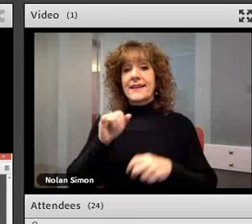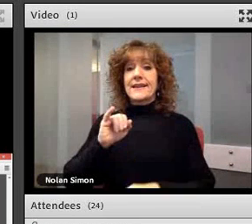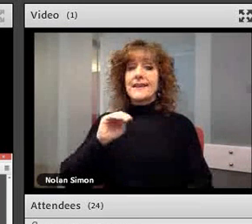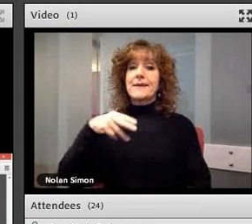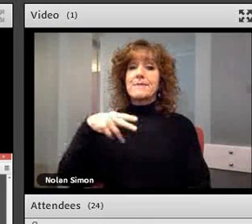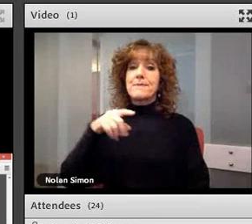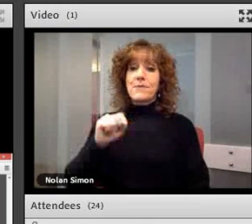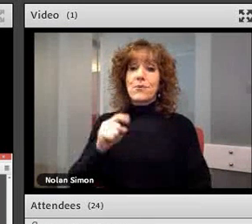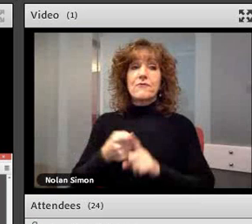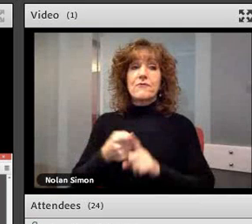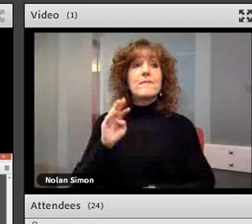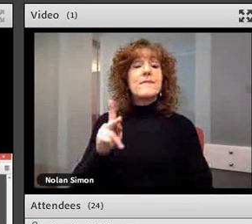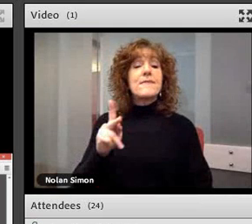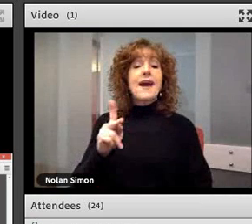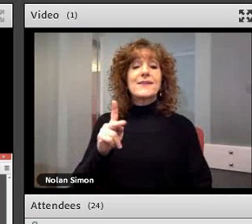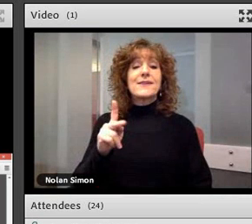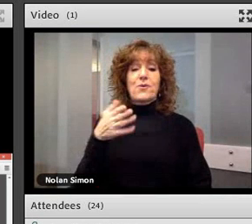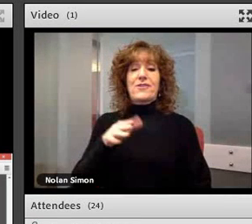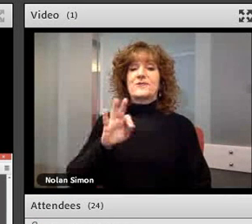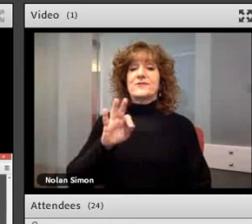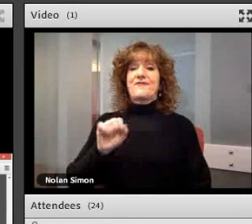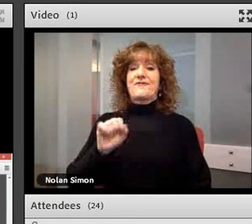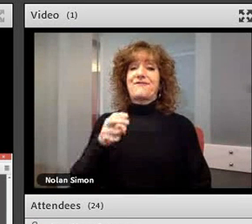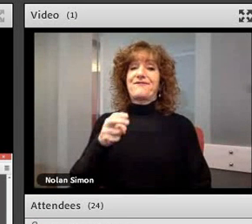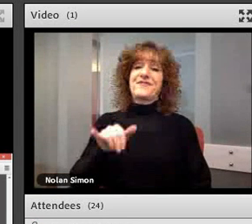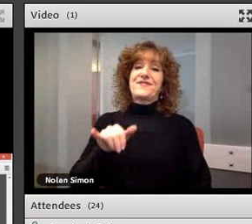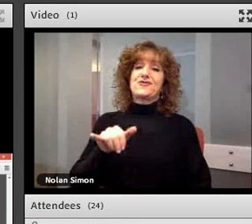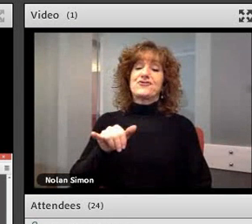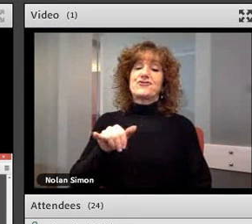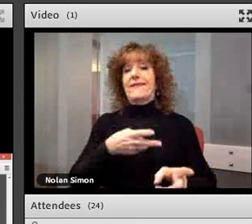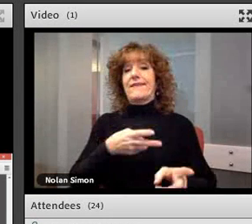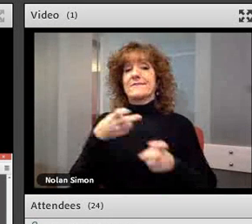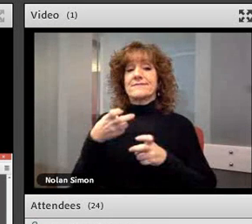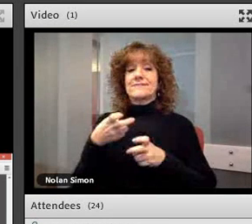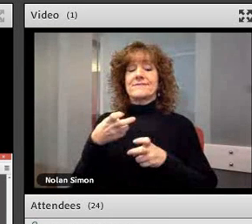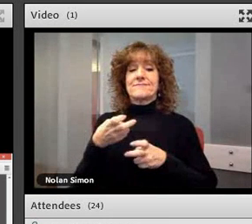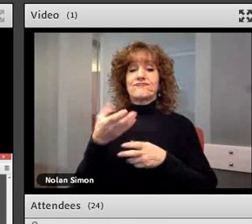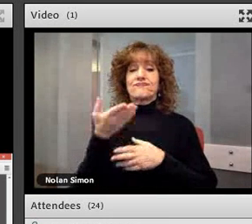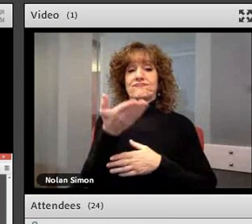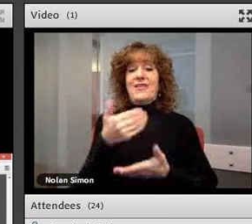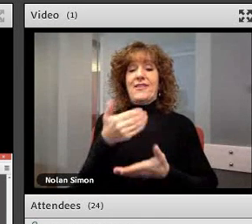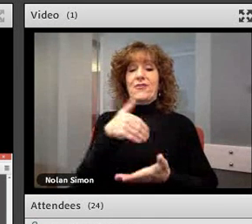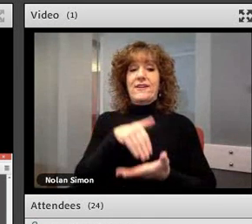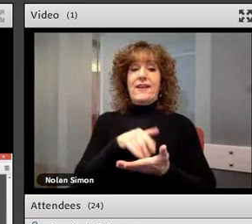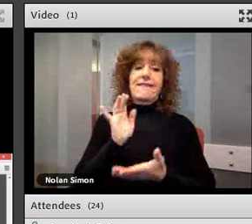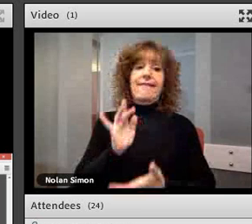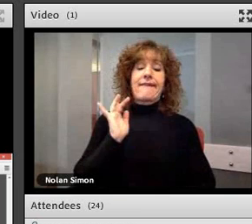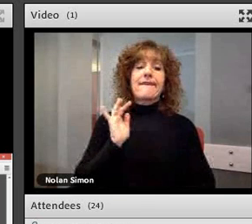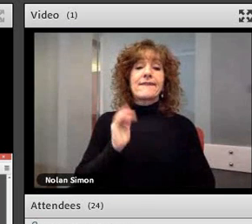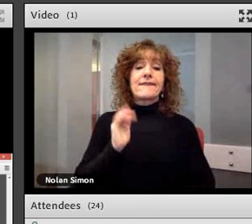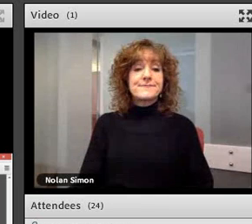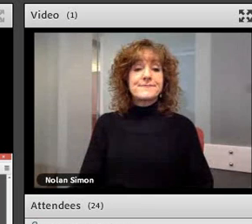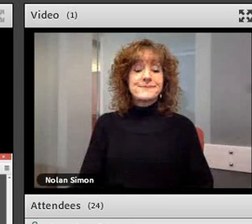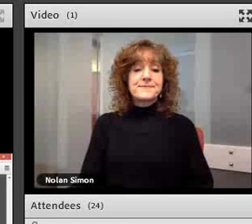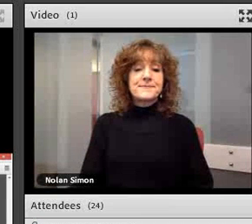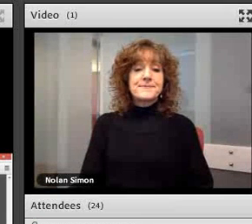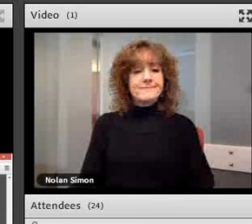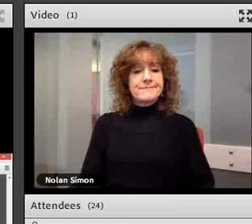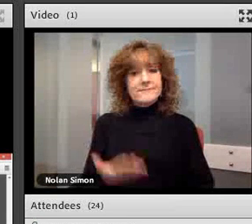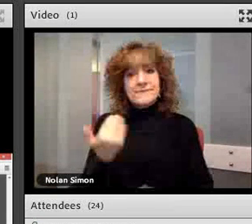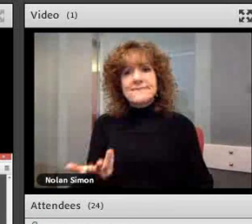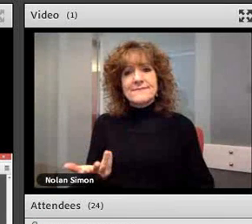bank. So here's fishy. I can bring it back. And there it is. Click on it.